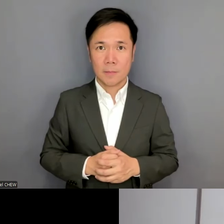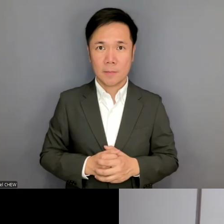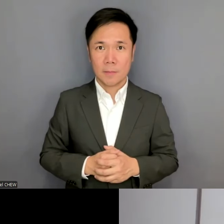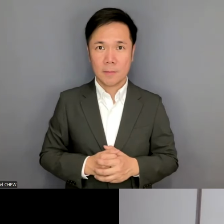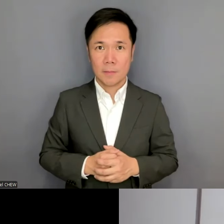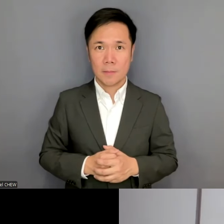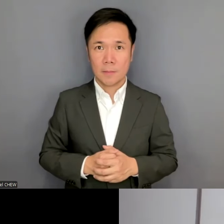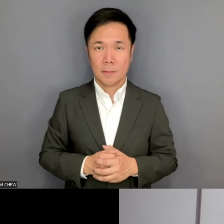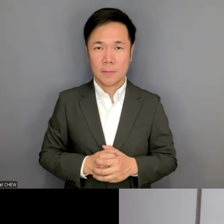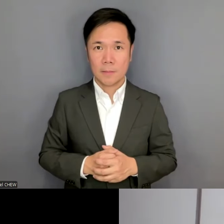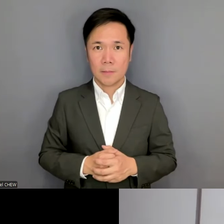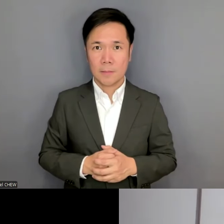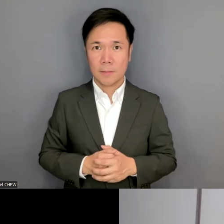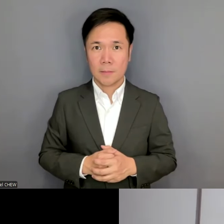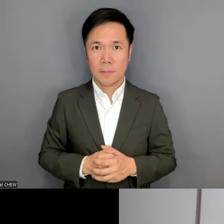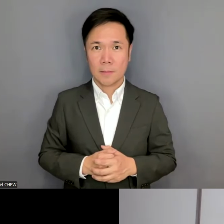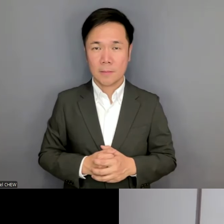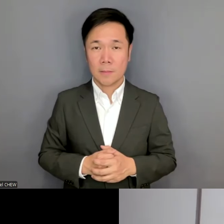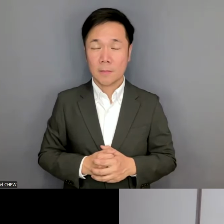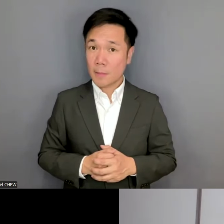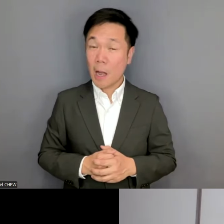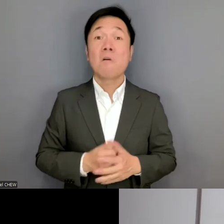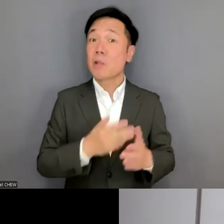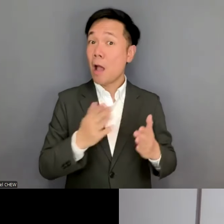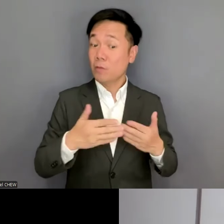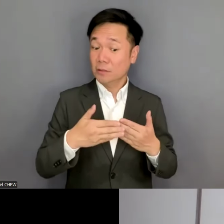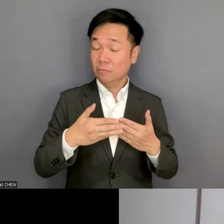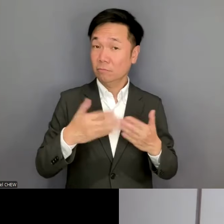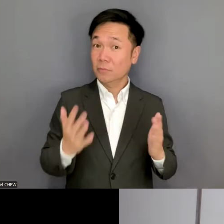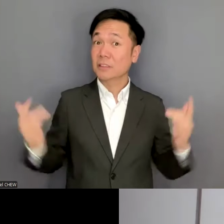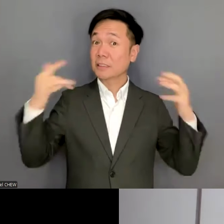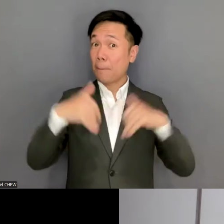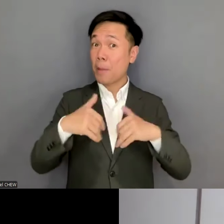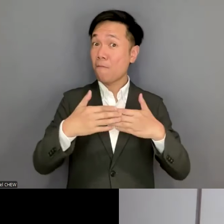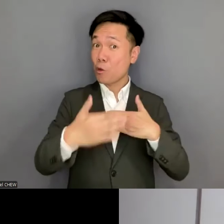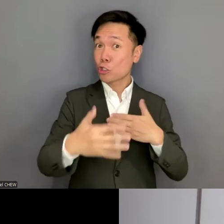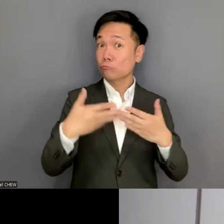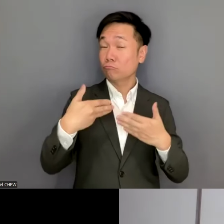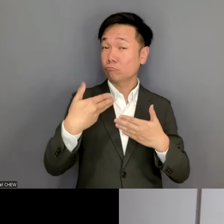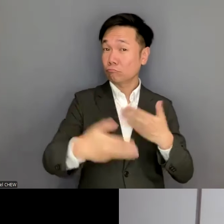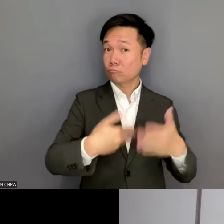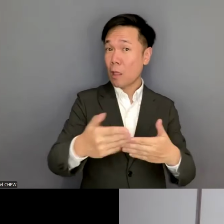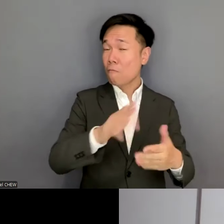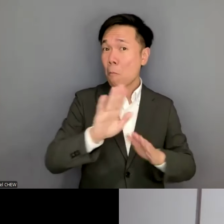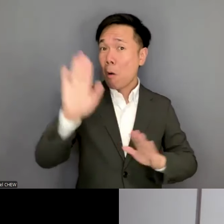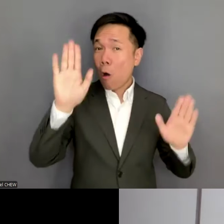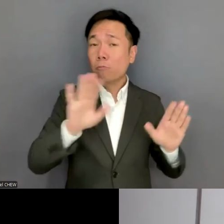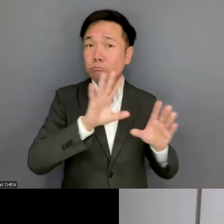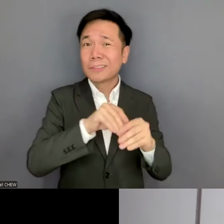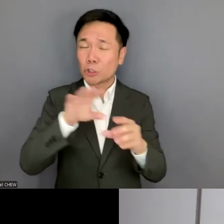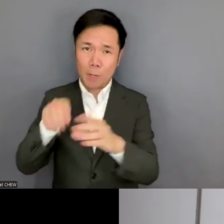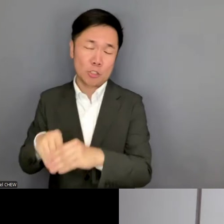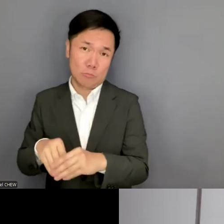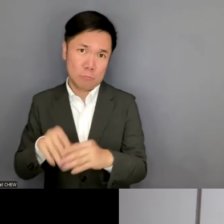sobre algo bien importante, que es la Summit for the participación de las Future, juventudes. the very important thing is Y the yo iría aún más participation allá, of ¿no? the La youth. participación